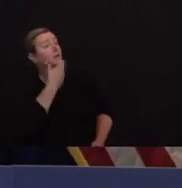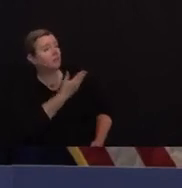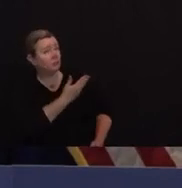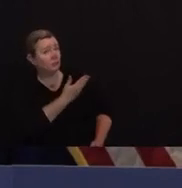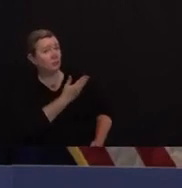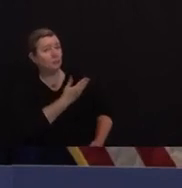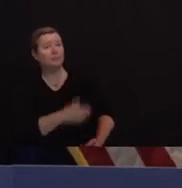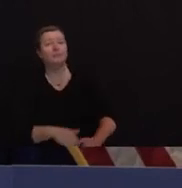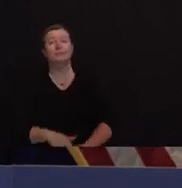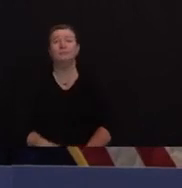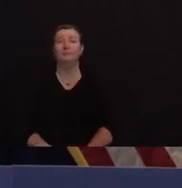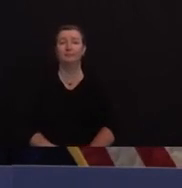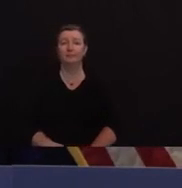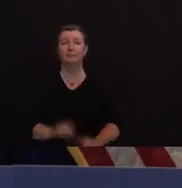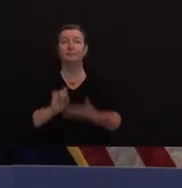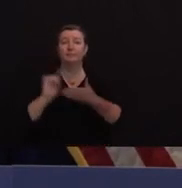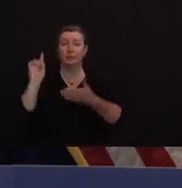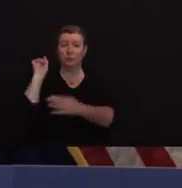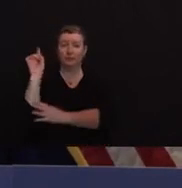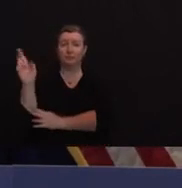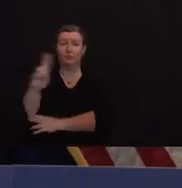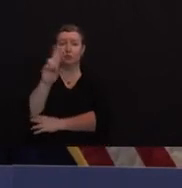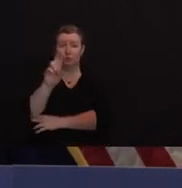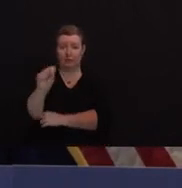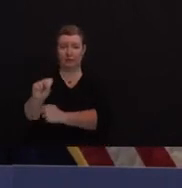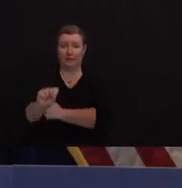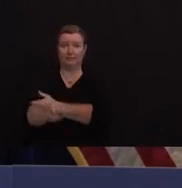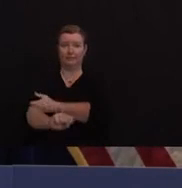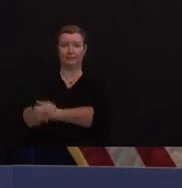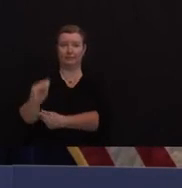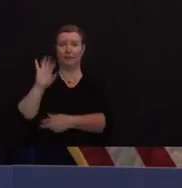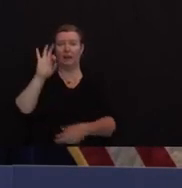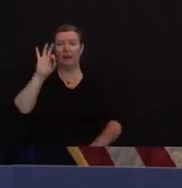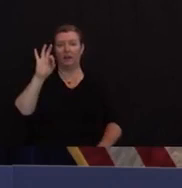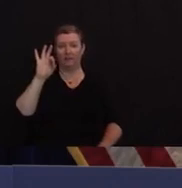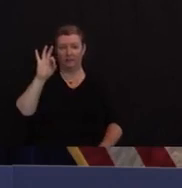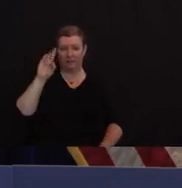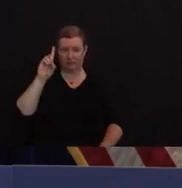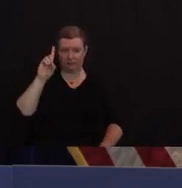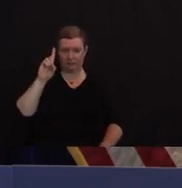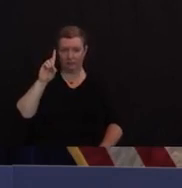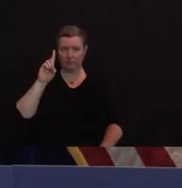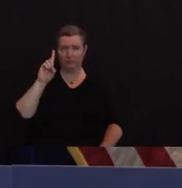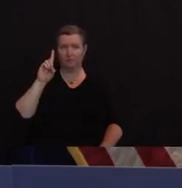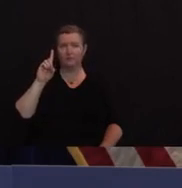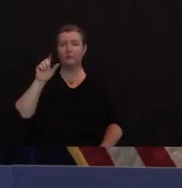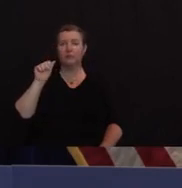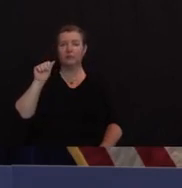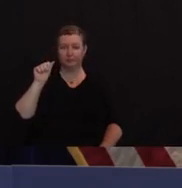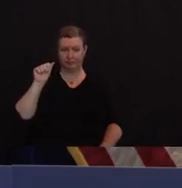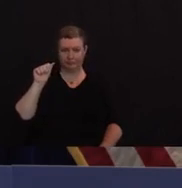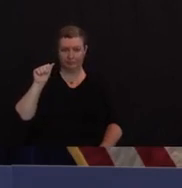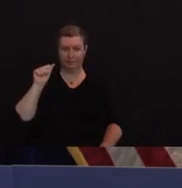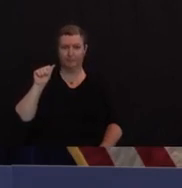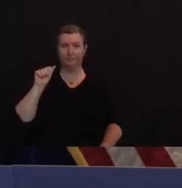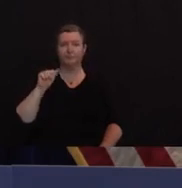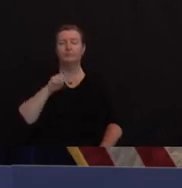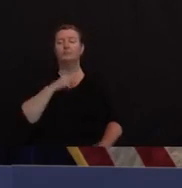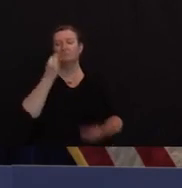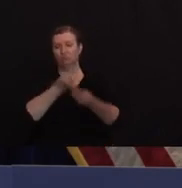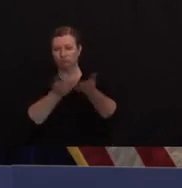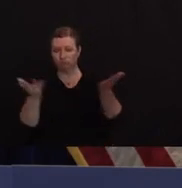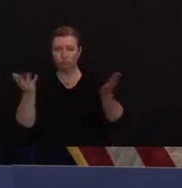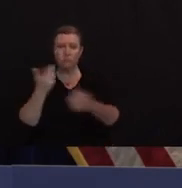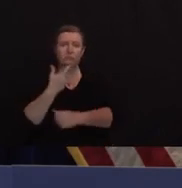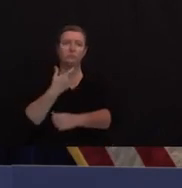U.S. Food and Drug Administration granted full approval to the Pfizer vaccine for those 16 years of age and older, making